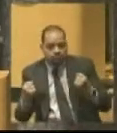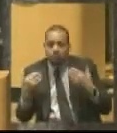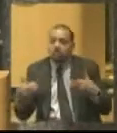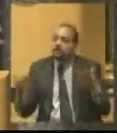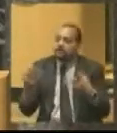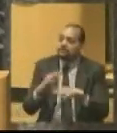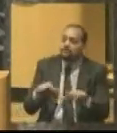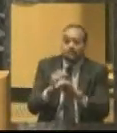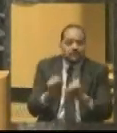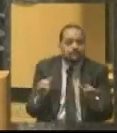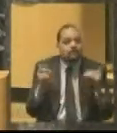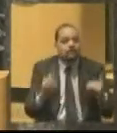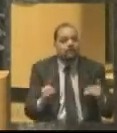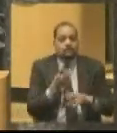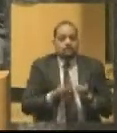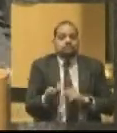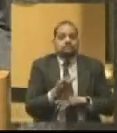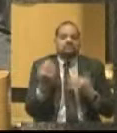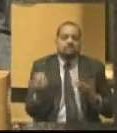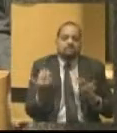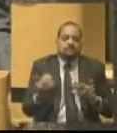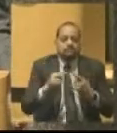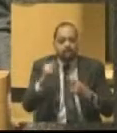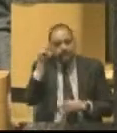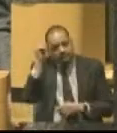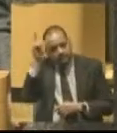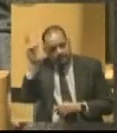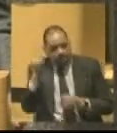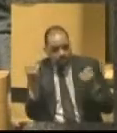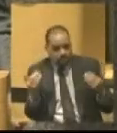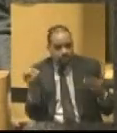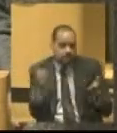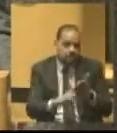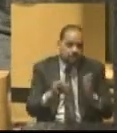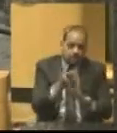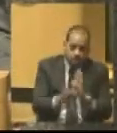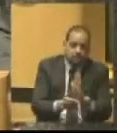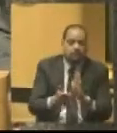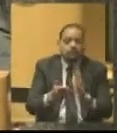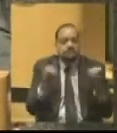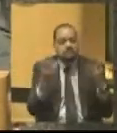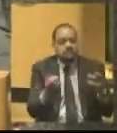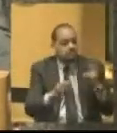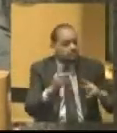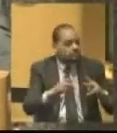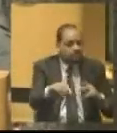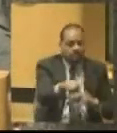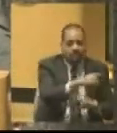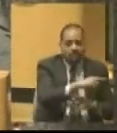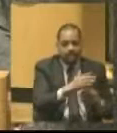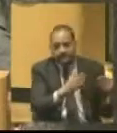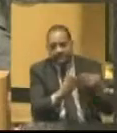for Lincoln to finally issue the proclamation. Emerson's Lincoln was faced with immense popular opposition to emancipation.